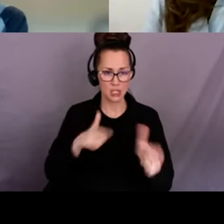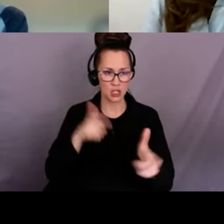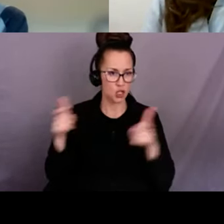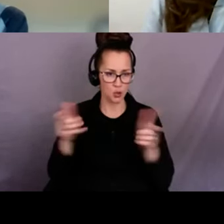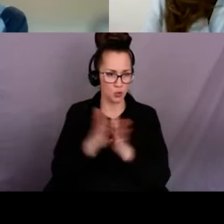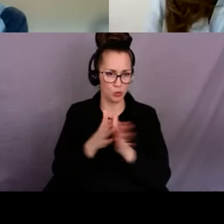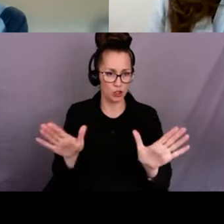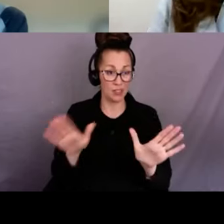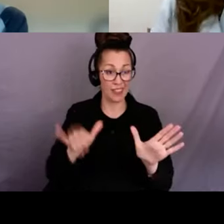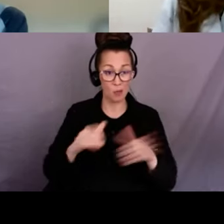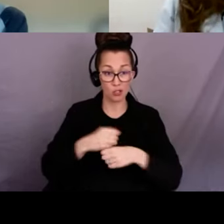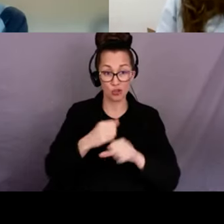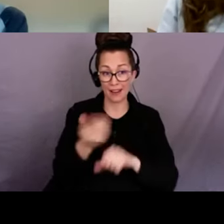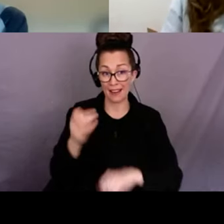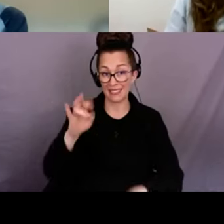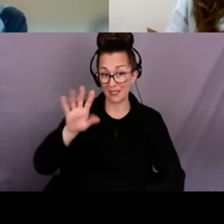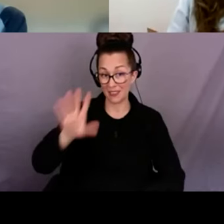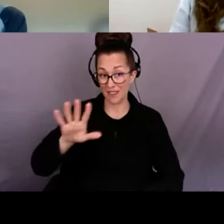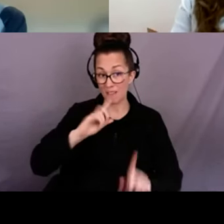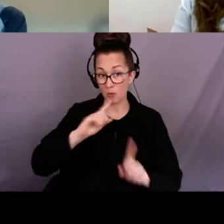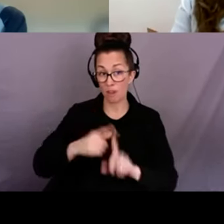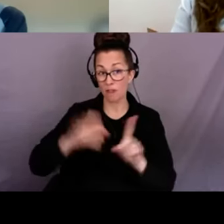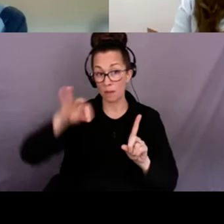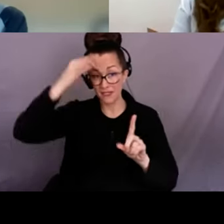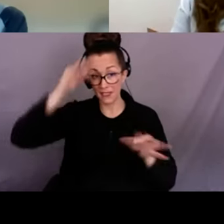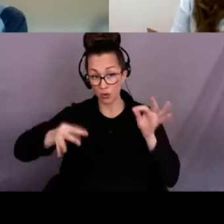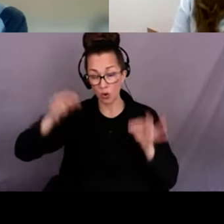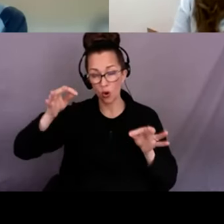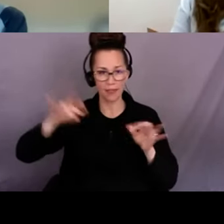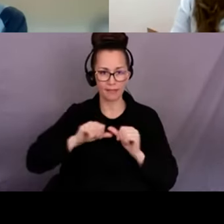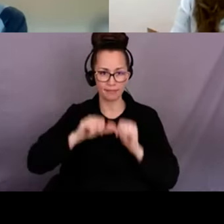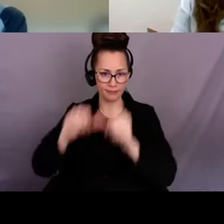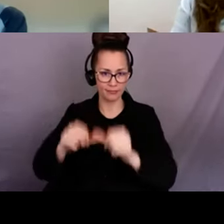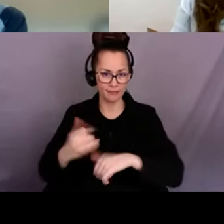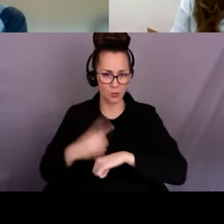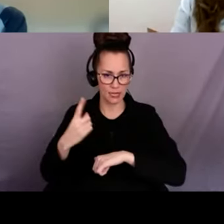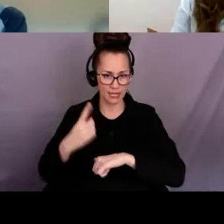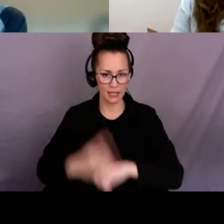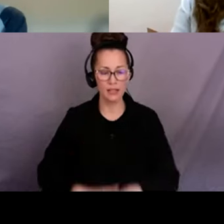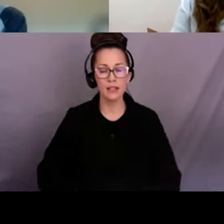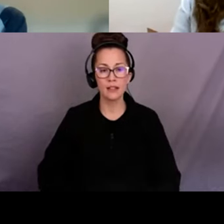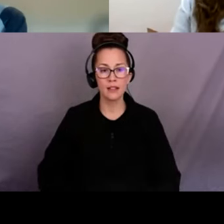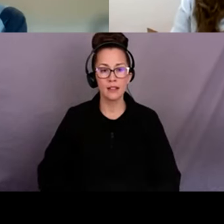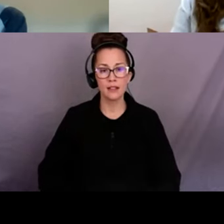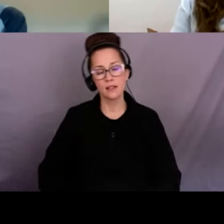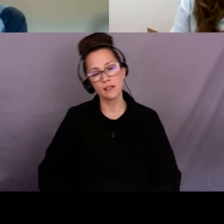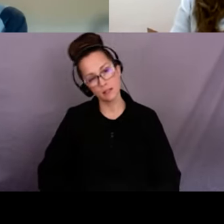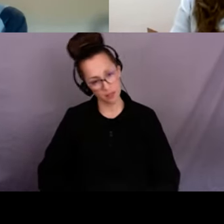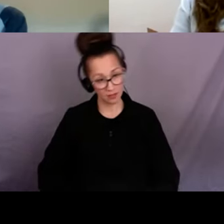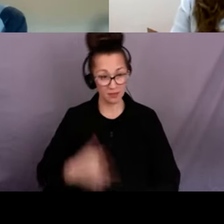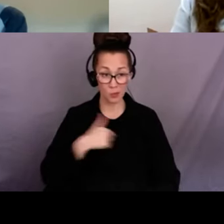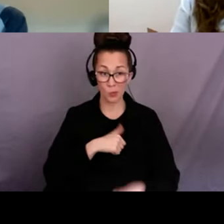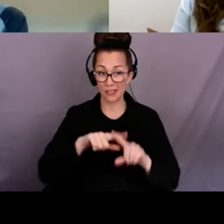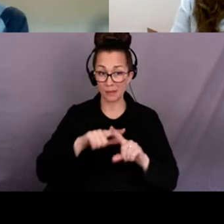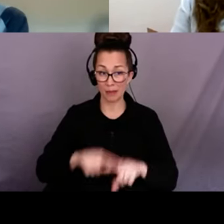a 1975 order of the federal court that exists to this day. We depend on